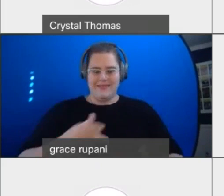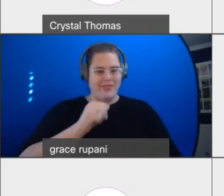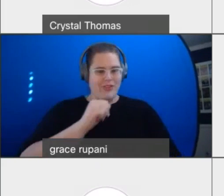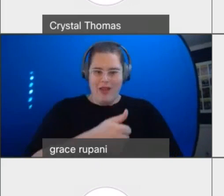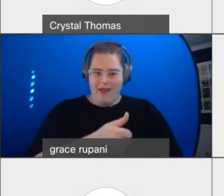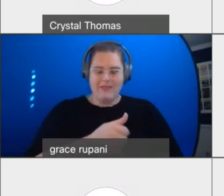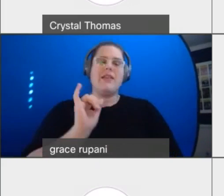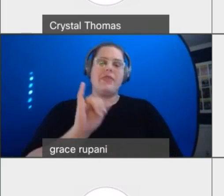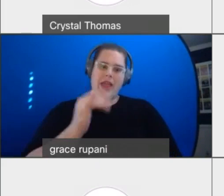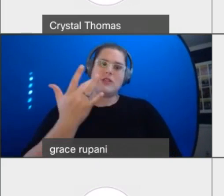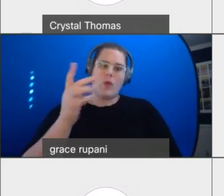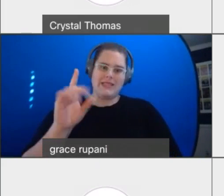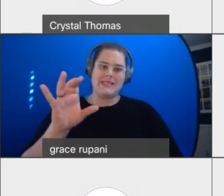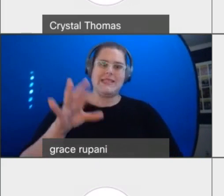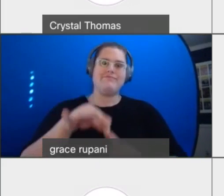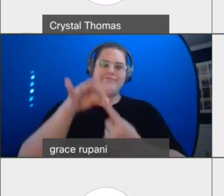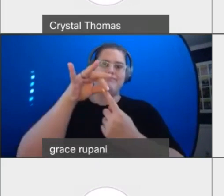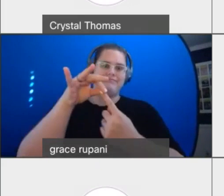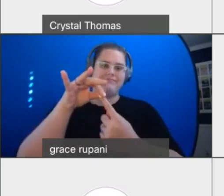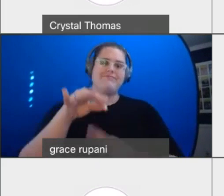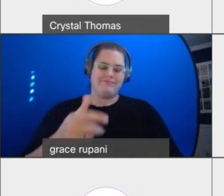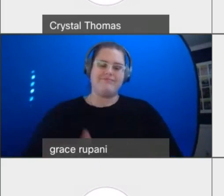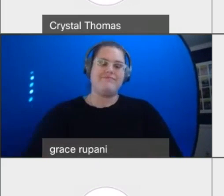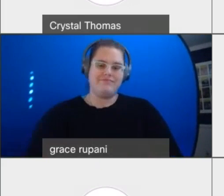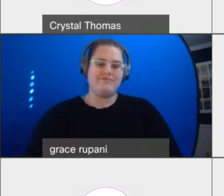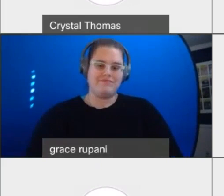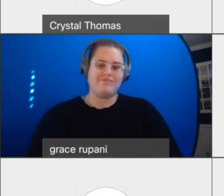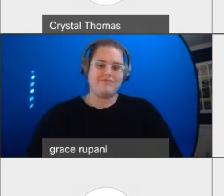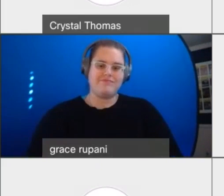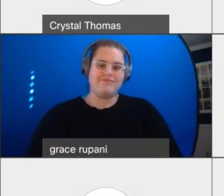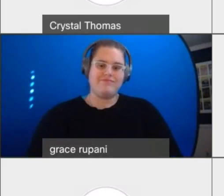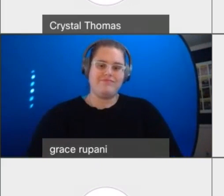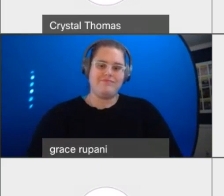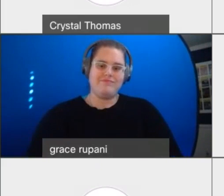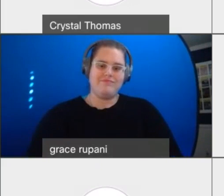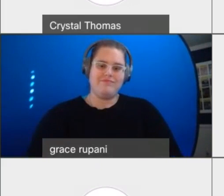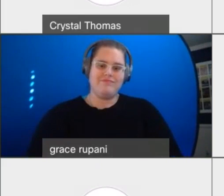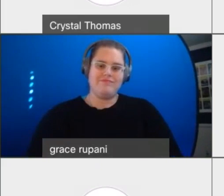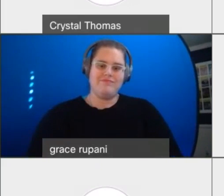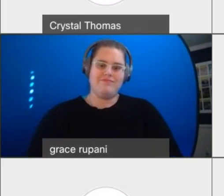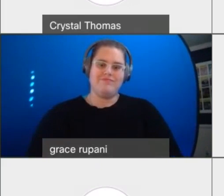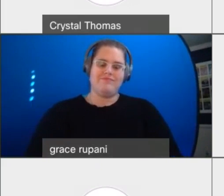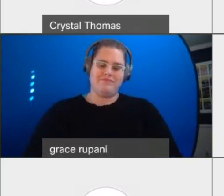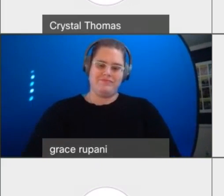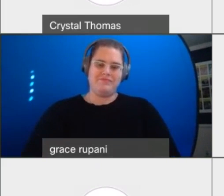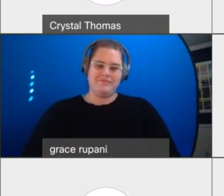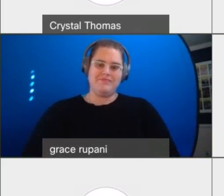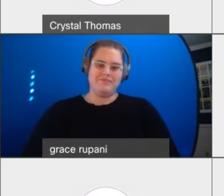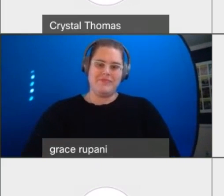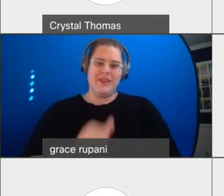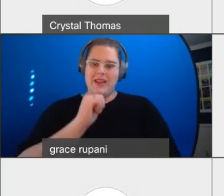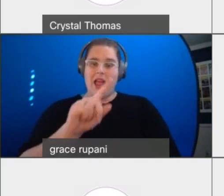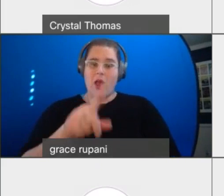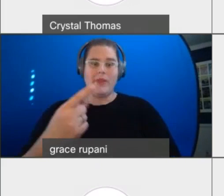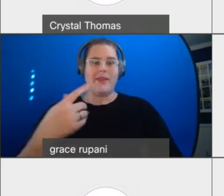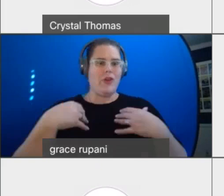DC is so unique, because it's not just just not just for healthcare, it's for people that